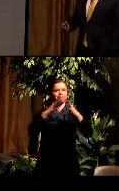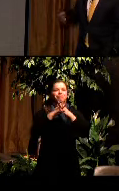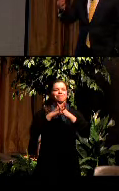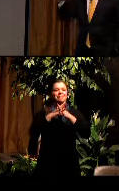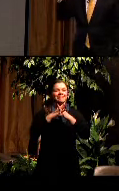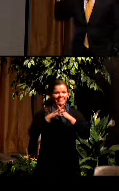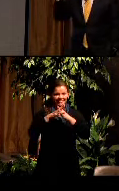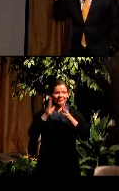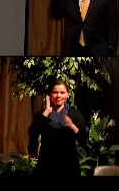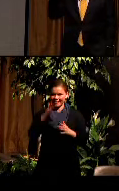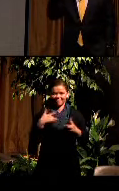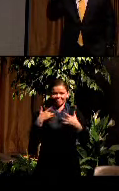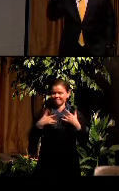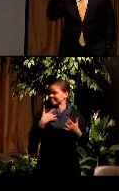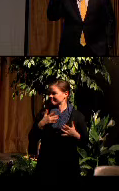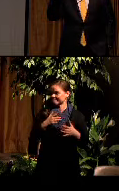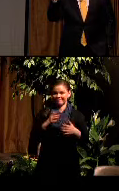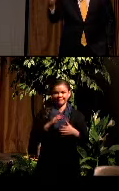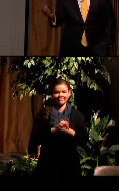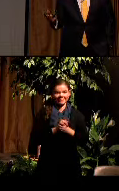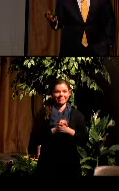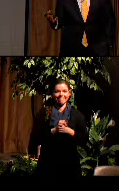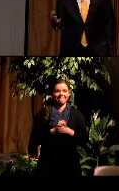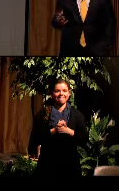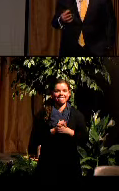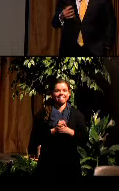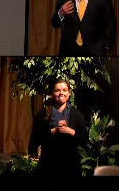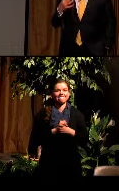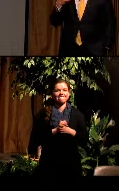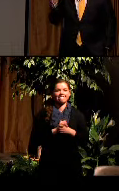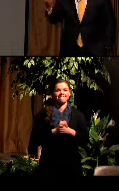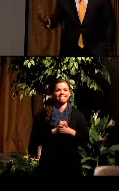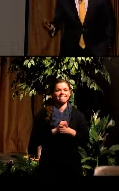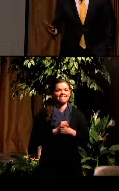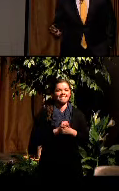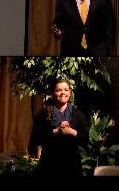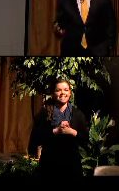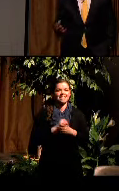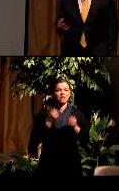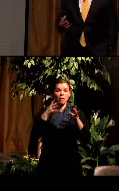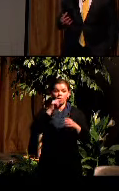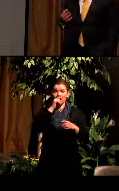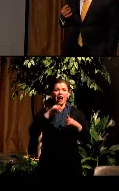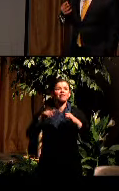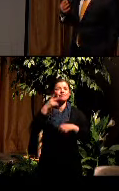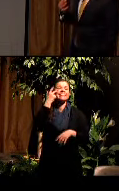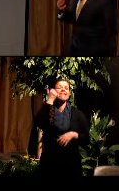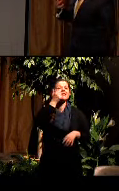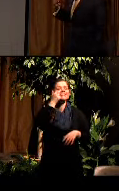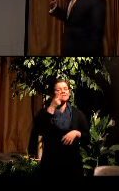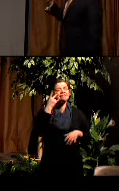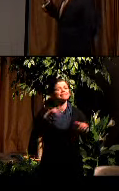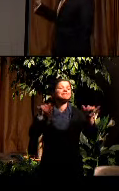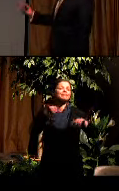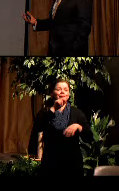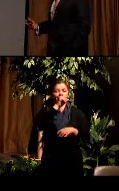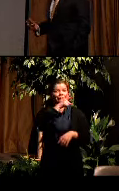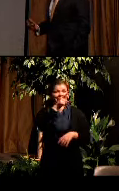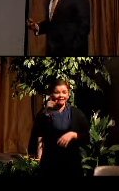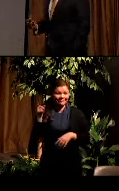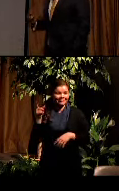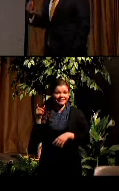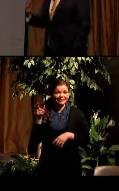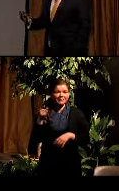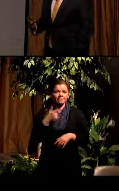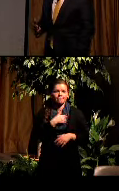But it's that even though these birds can be common, you can see them every day, and we get used to